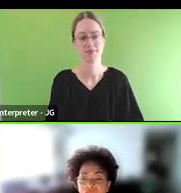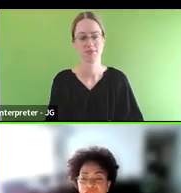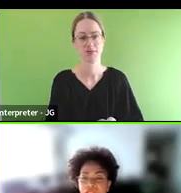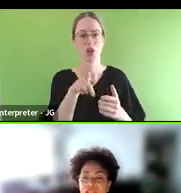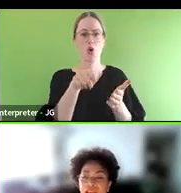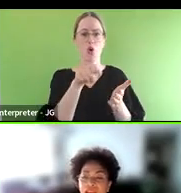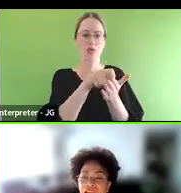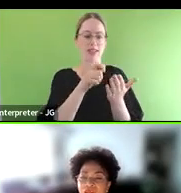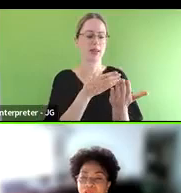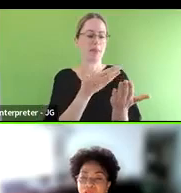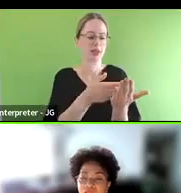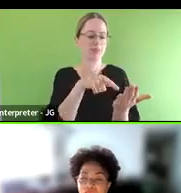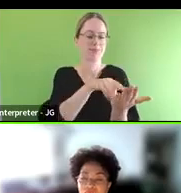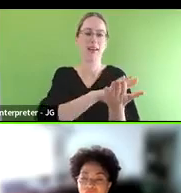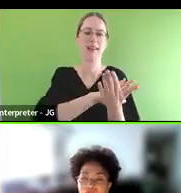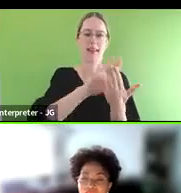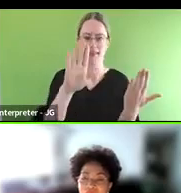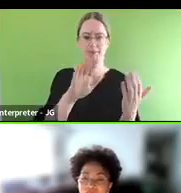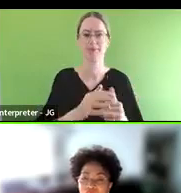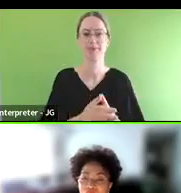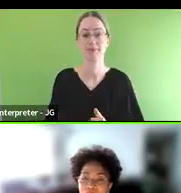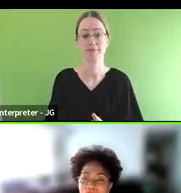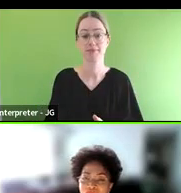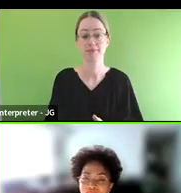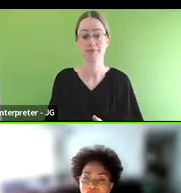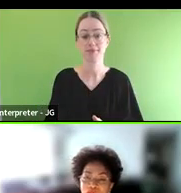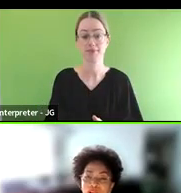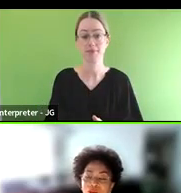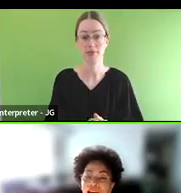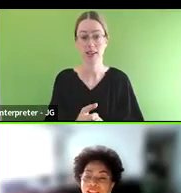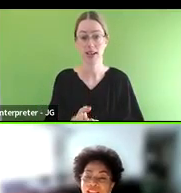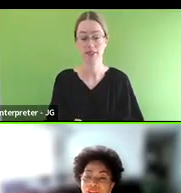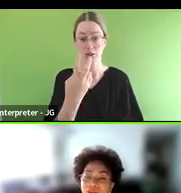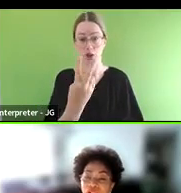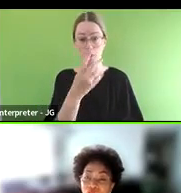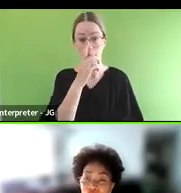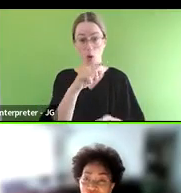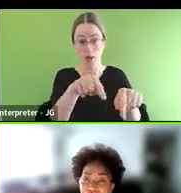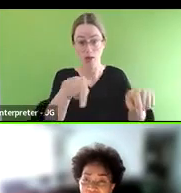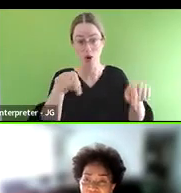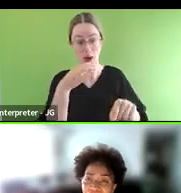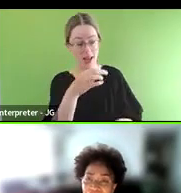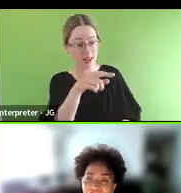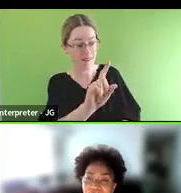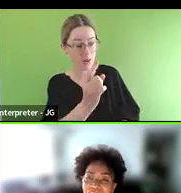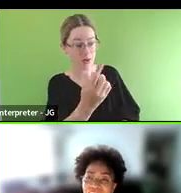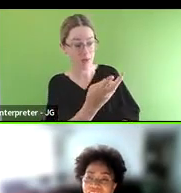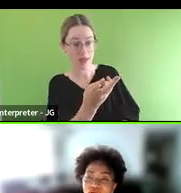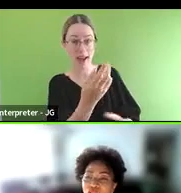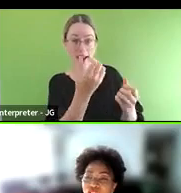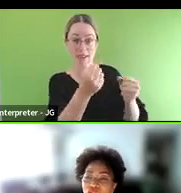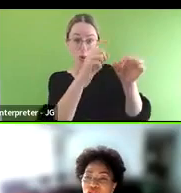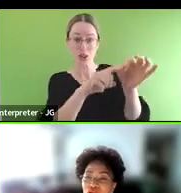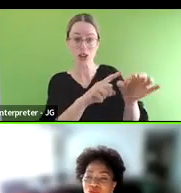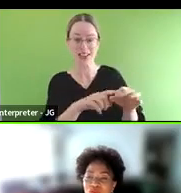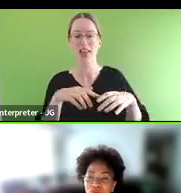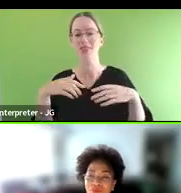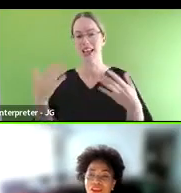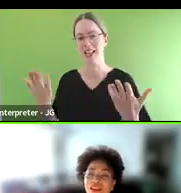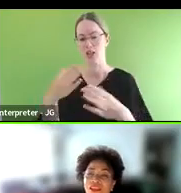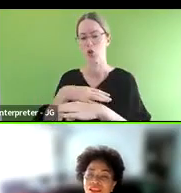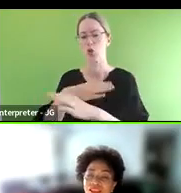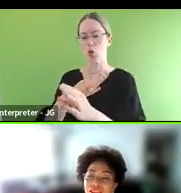written submission. And because we have 2 members in the room, I'll ask if they've got questions, and then we'll go to